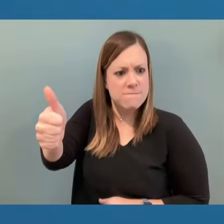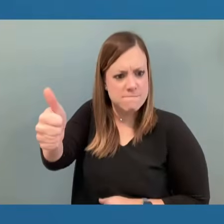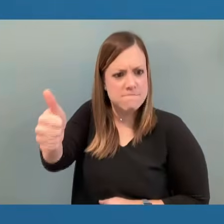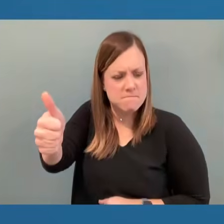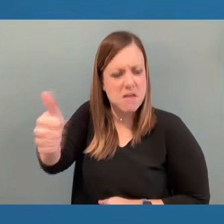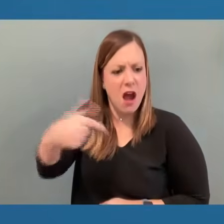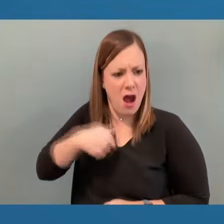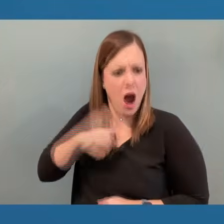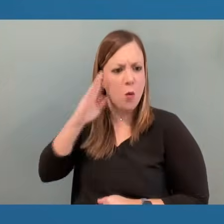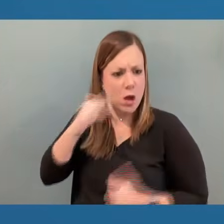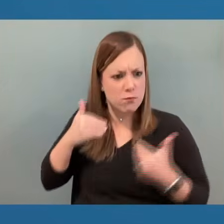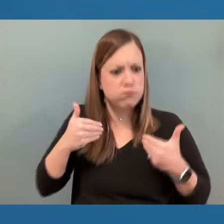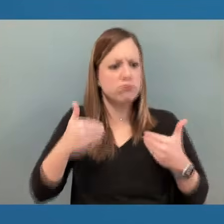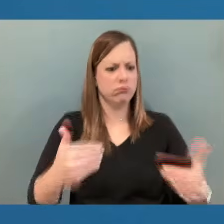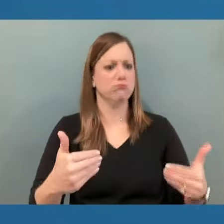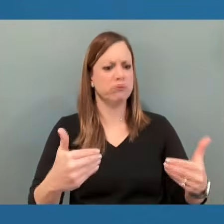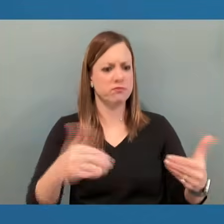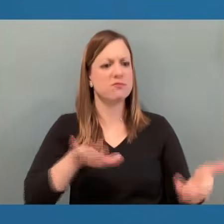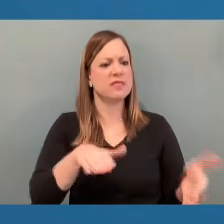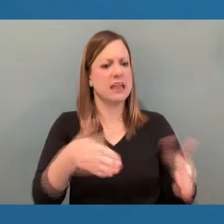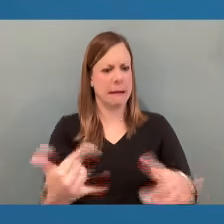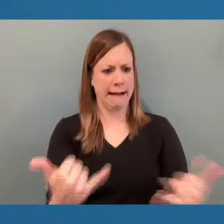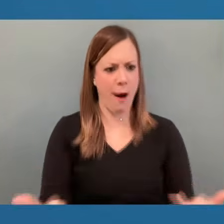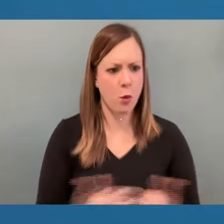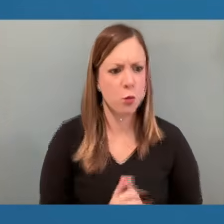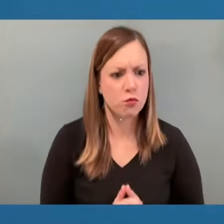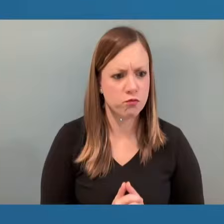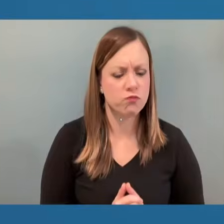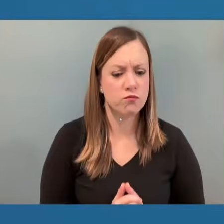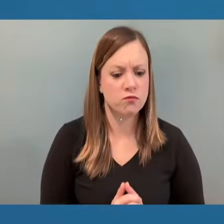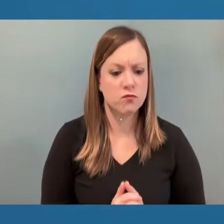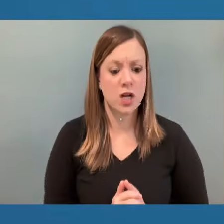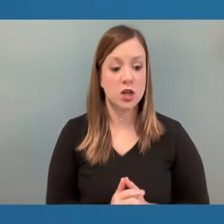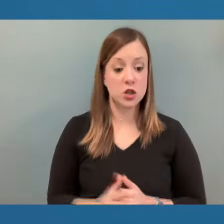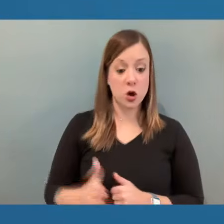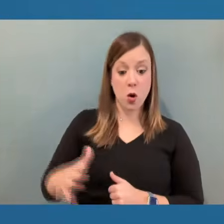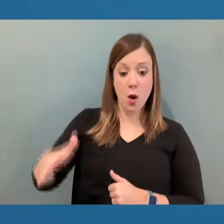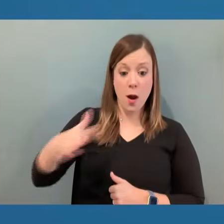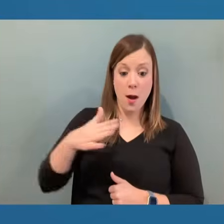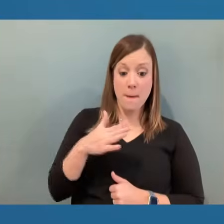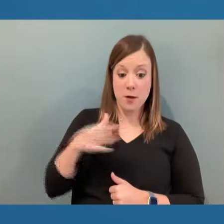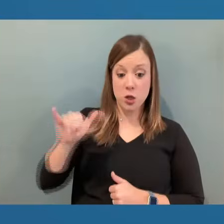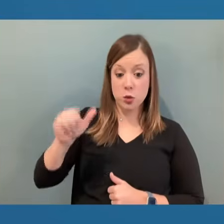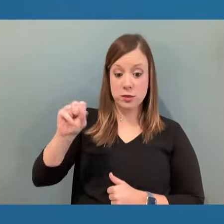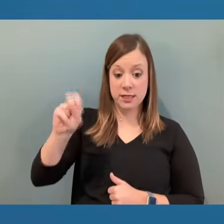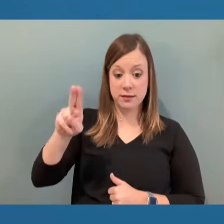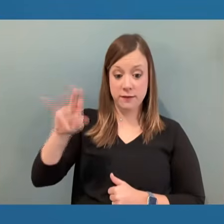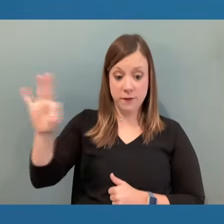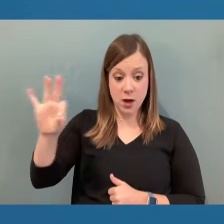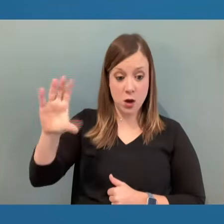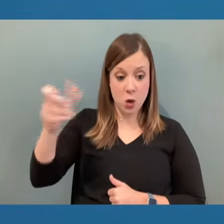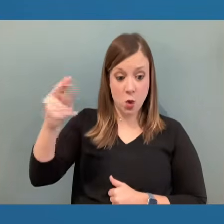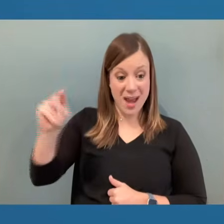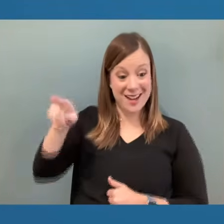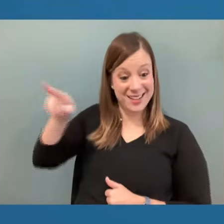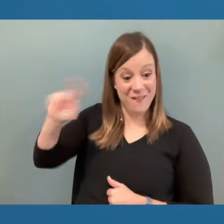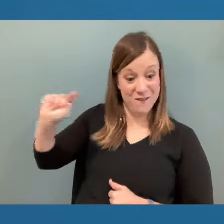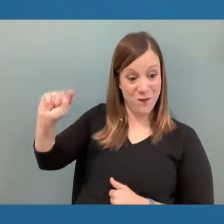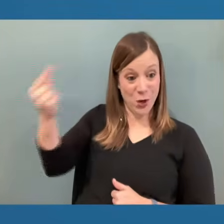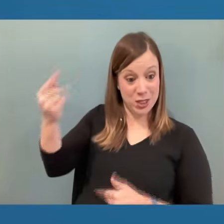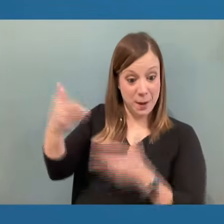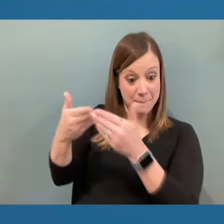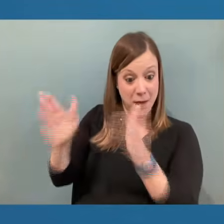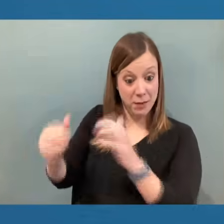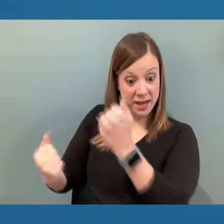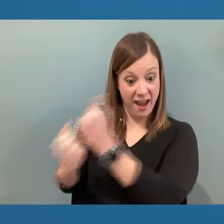Cohen, was the first public advocate 10 years ago for medical aid and dying, and I and several